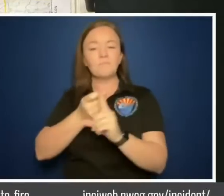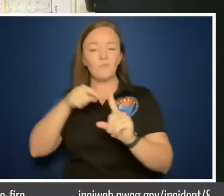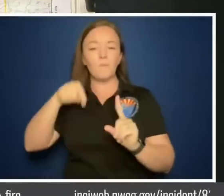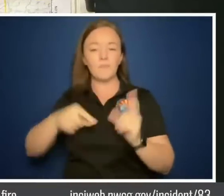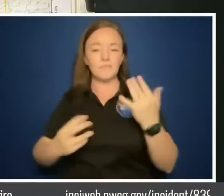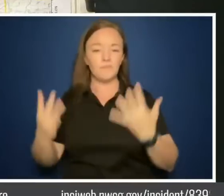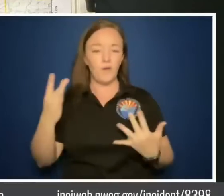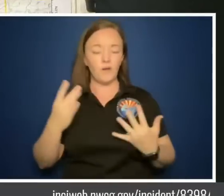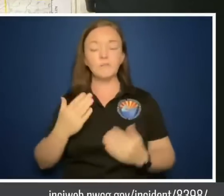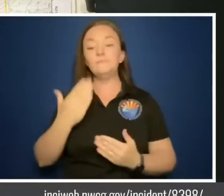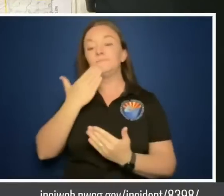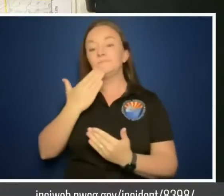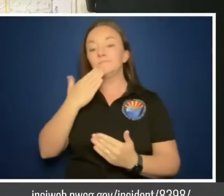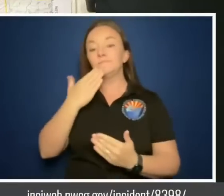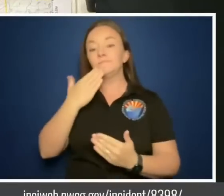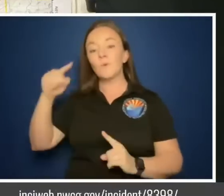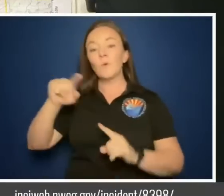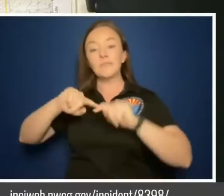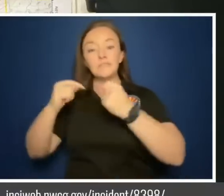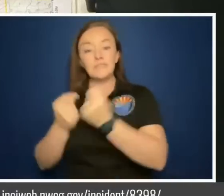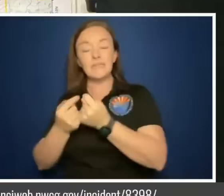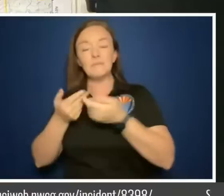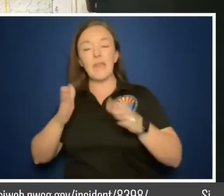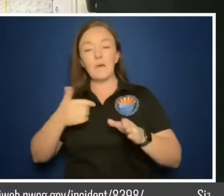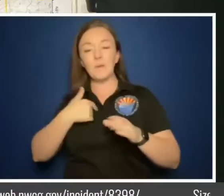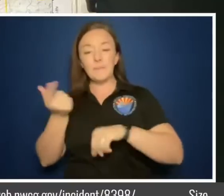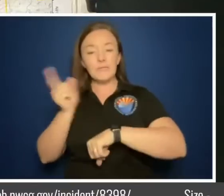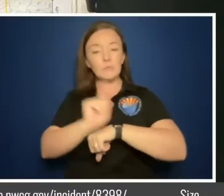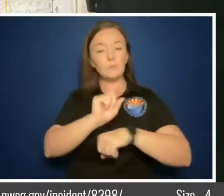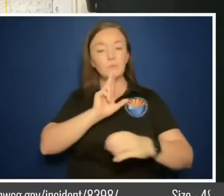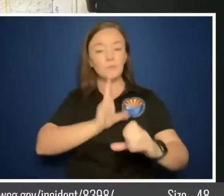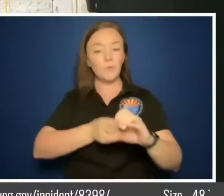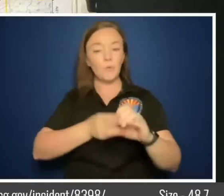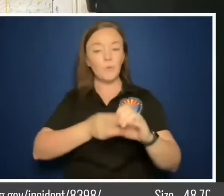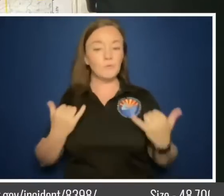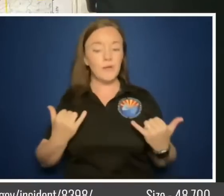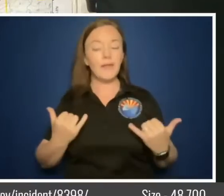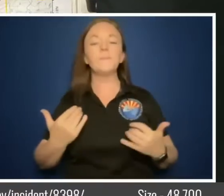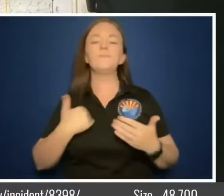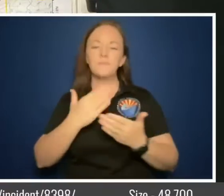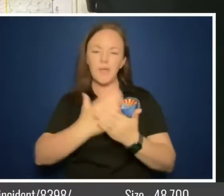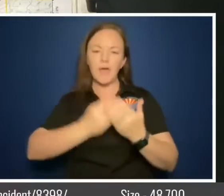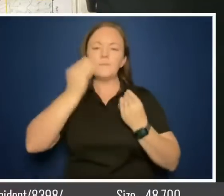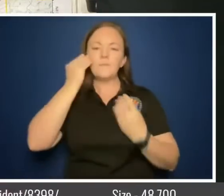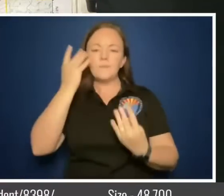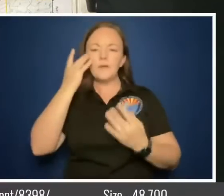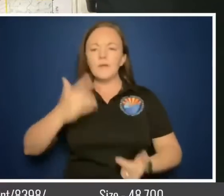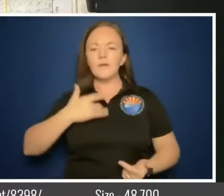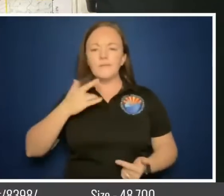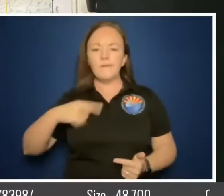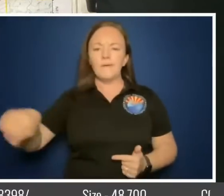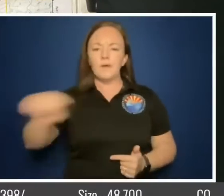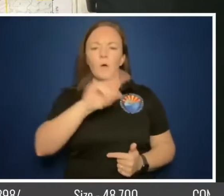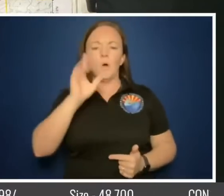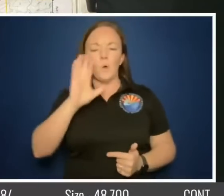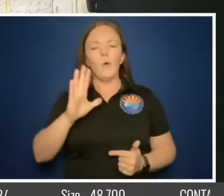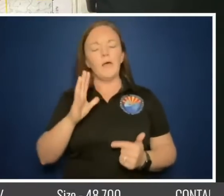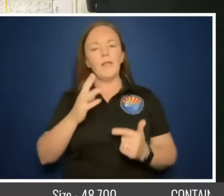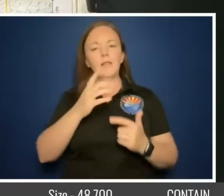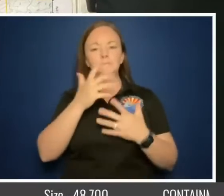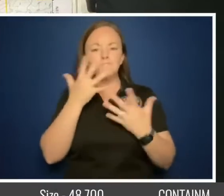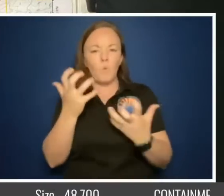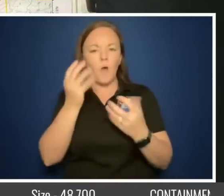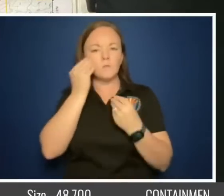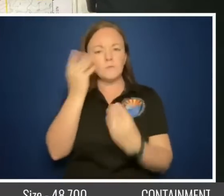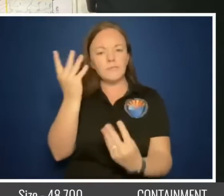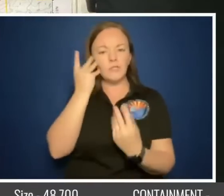this opportunity to join you. I have some information which I think folks will appreciate hearing, and of course I'll be available